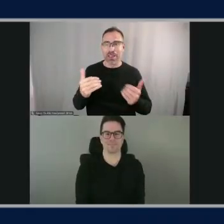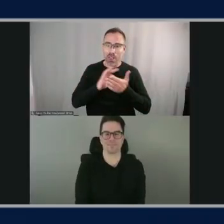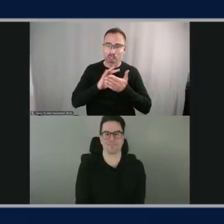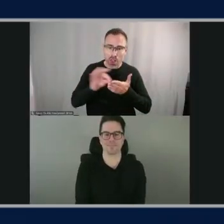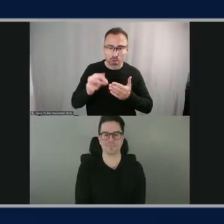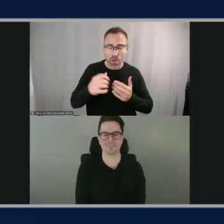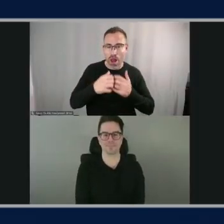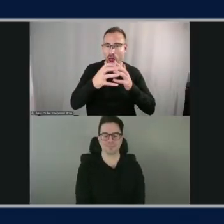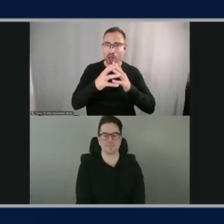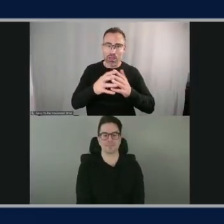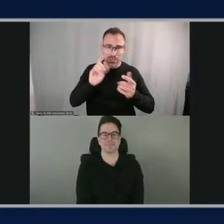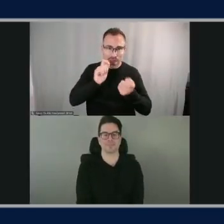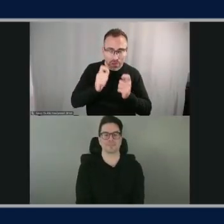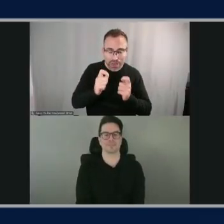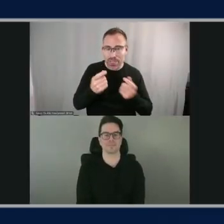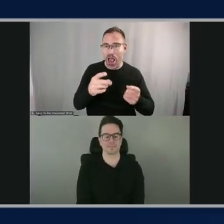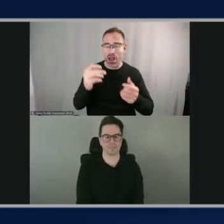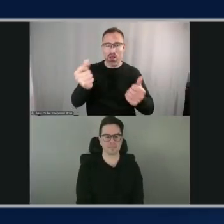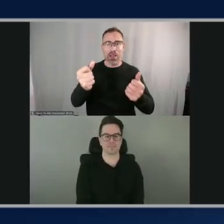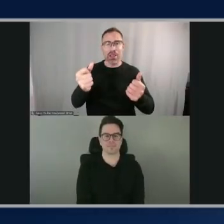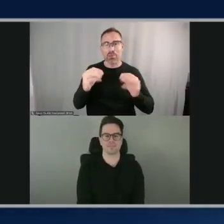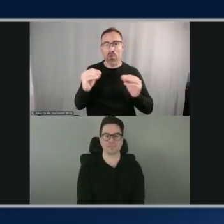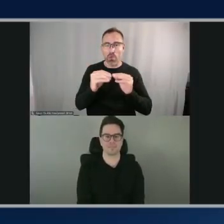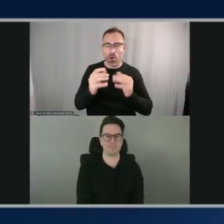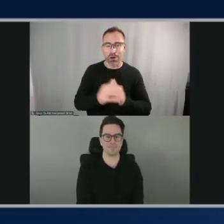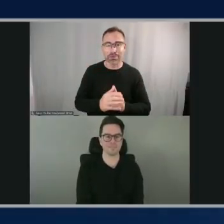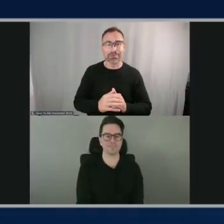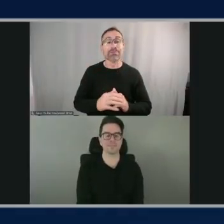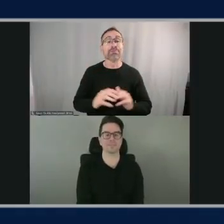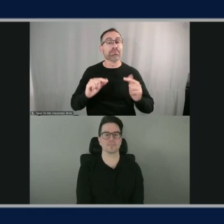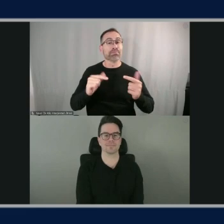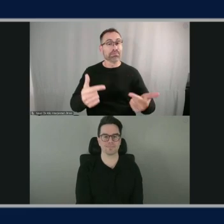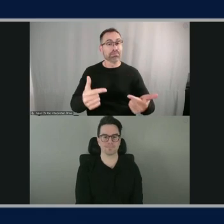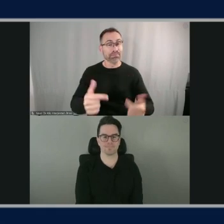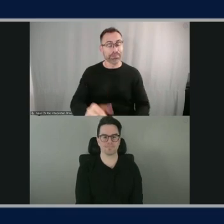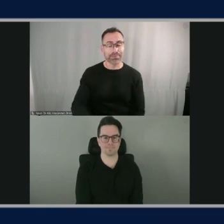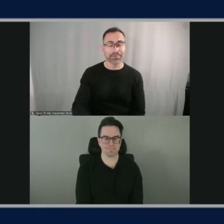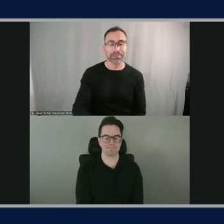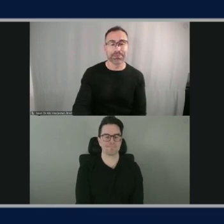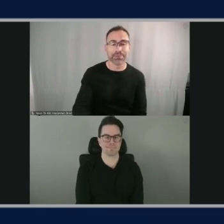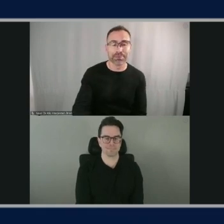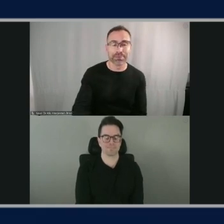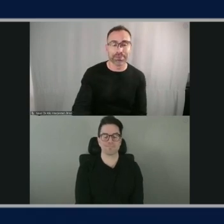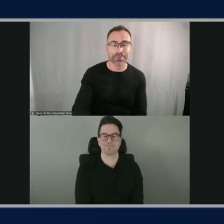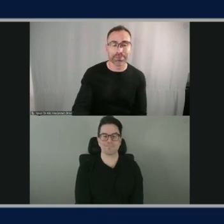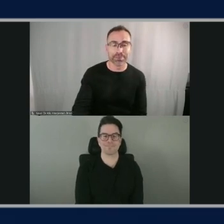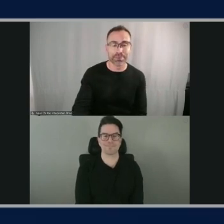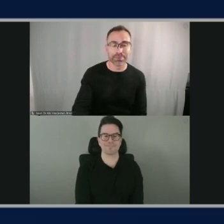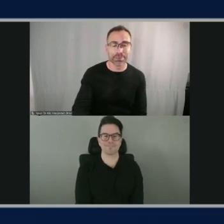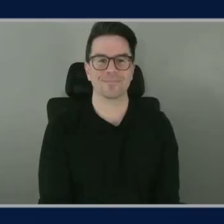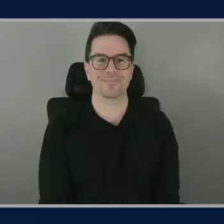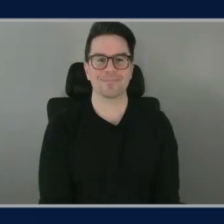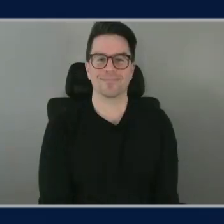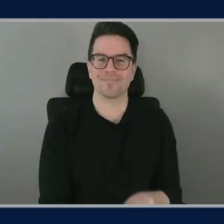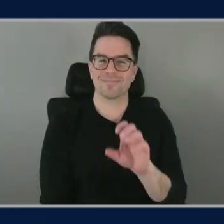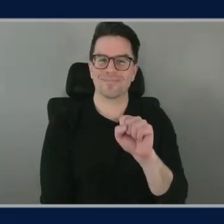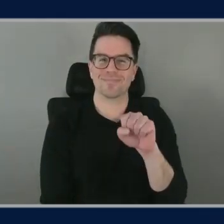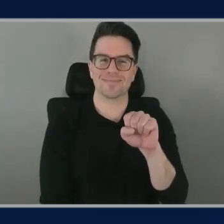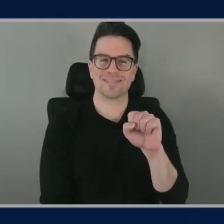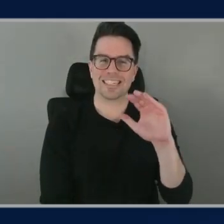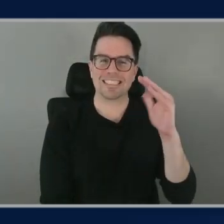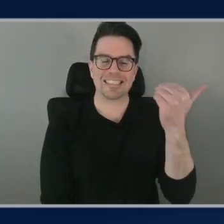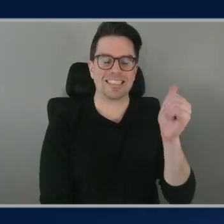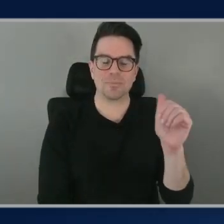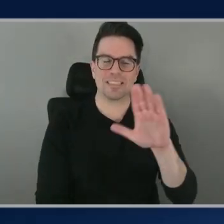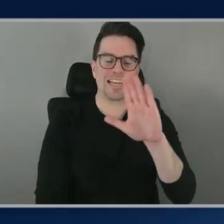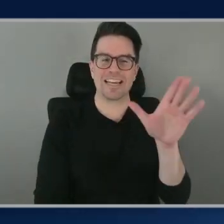up more and more throughout the year. It never ever seems to slow down. And something that kind of blows my mind is the fact that S3 is kind of old, right? S3 is